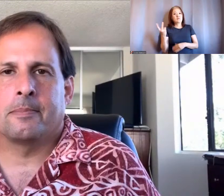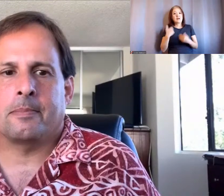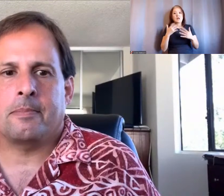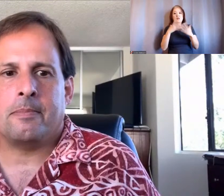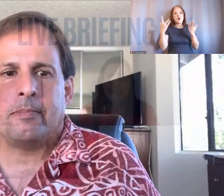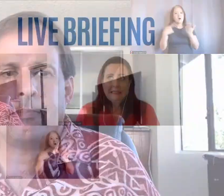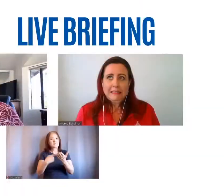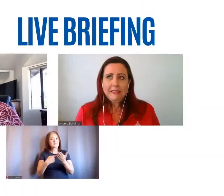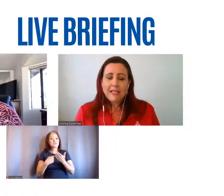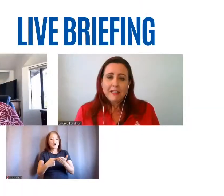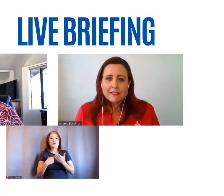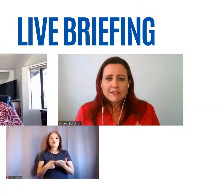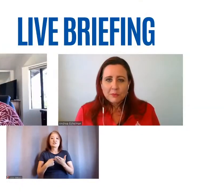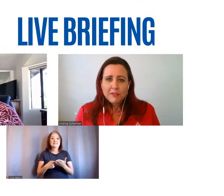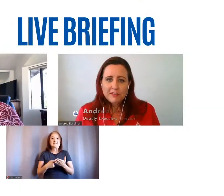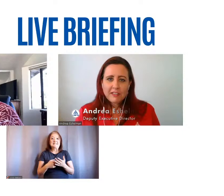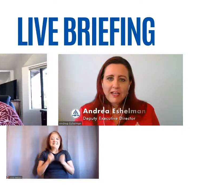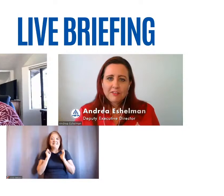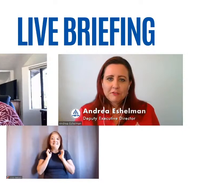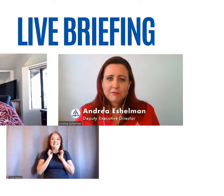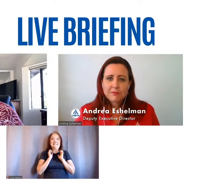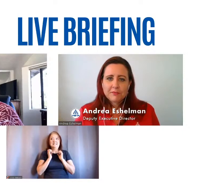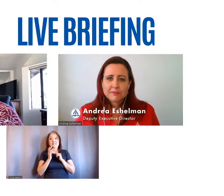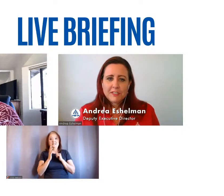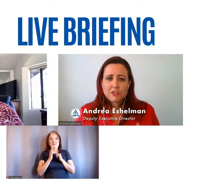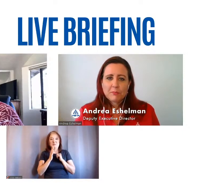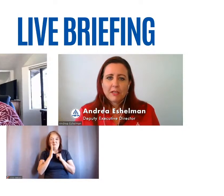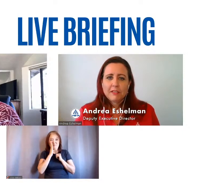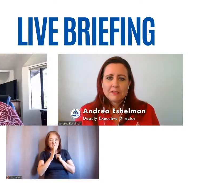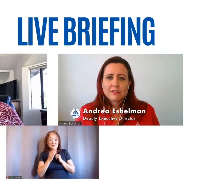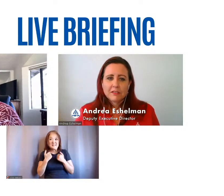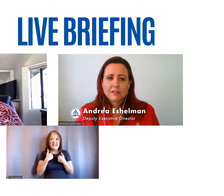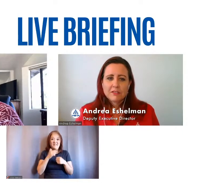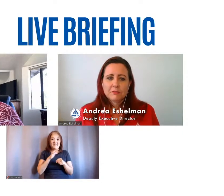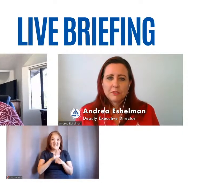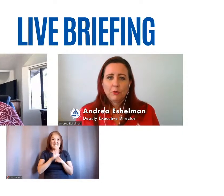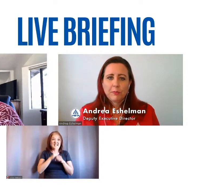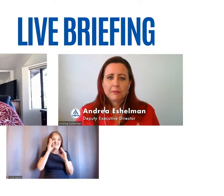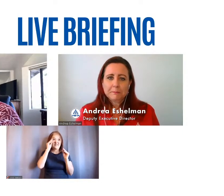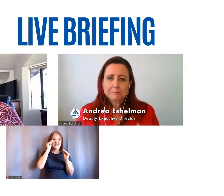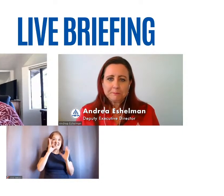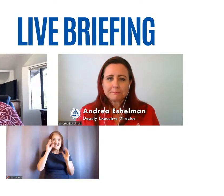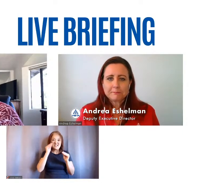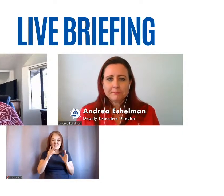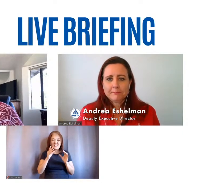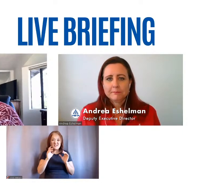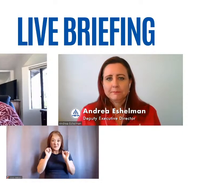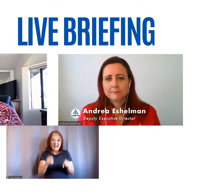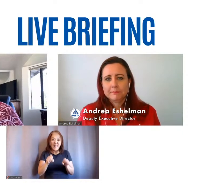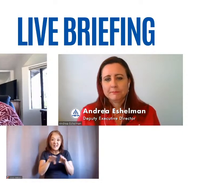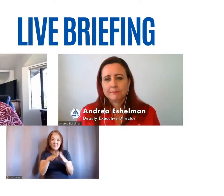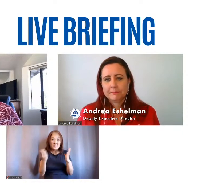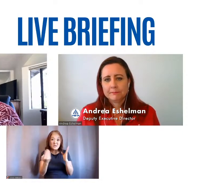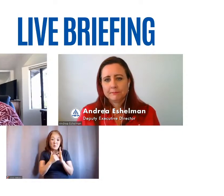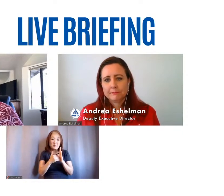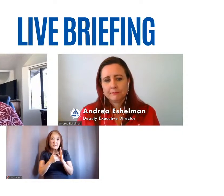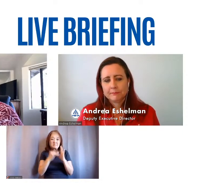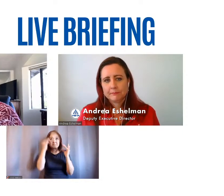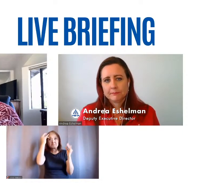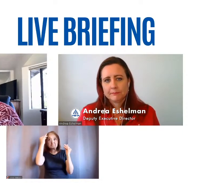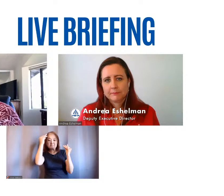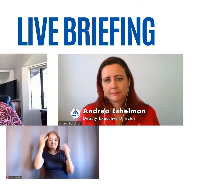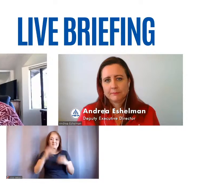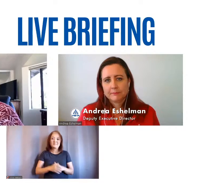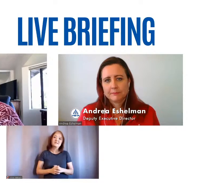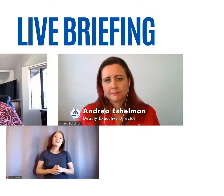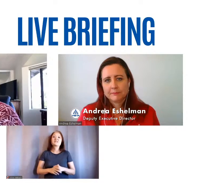about, yikes, are we even going to have enough teacher bodies to reopen? Do you also have